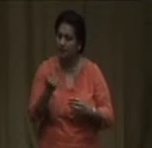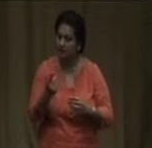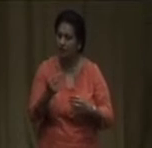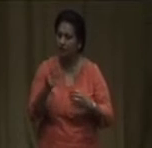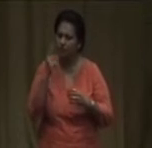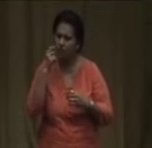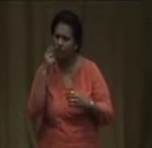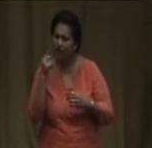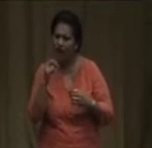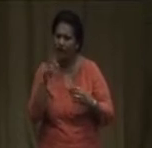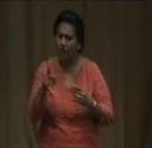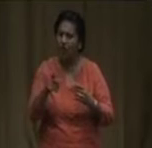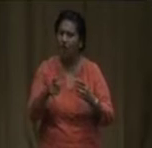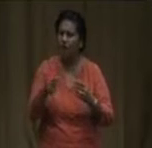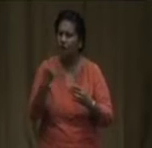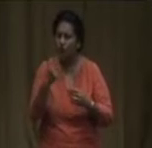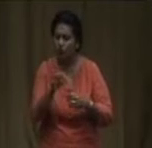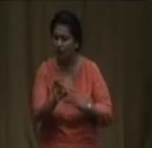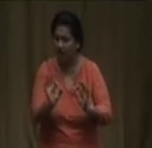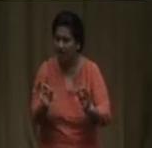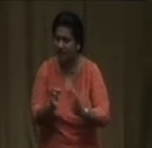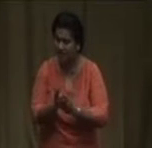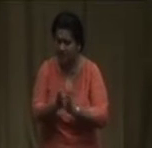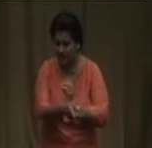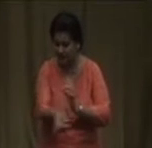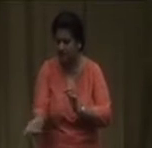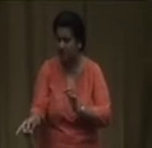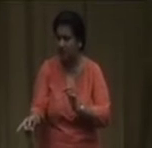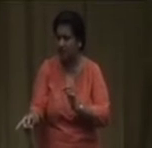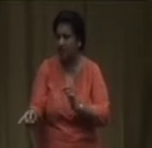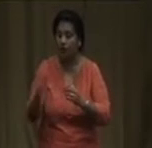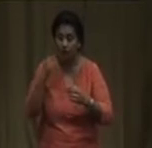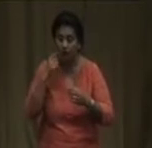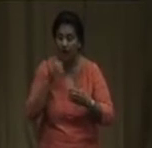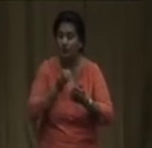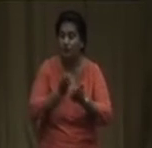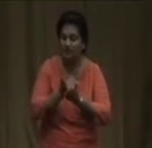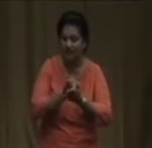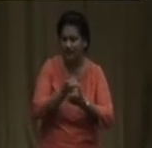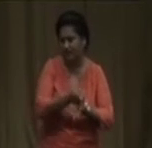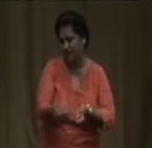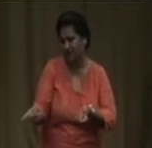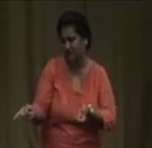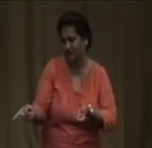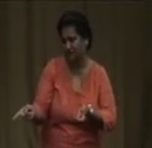better serve the underserved markets, those markets which we are currently not serving well. The try before you